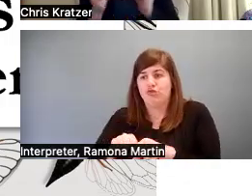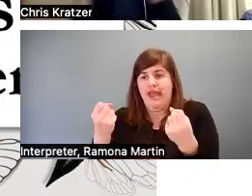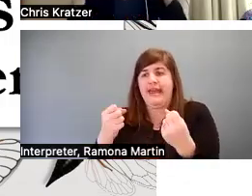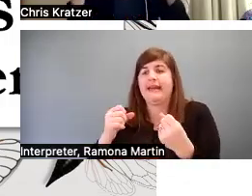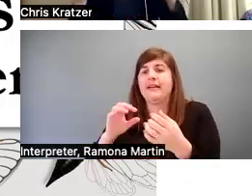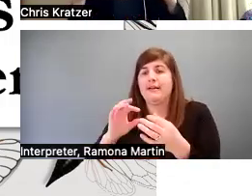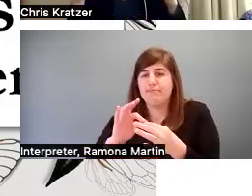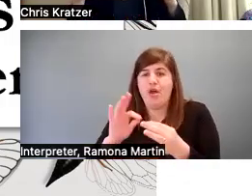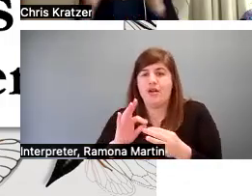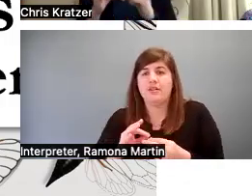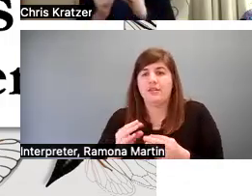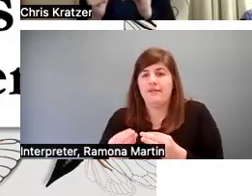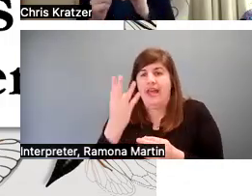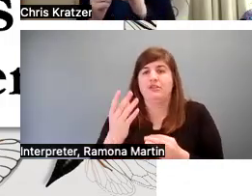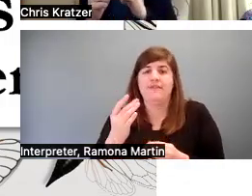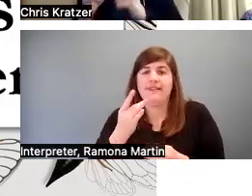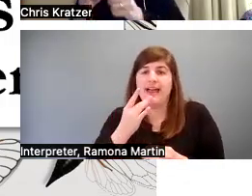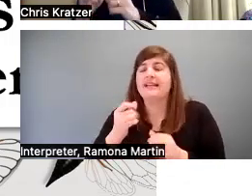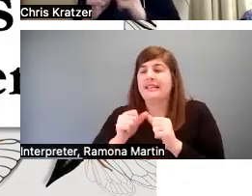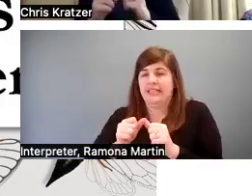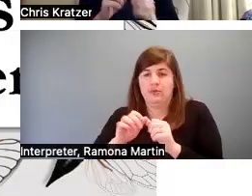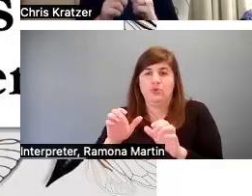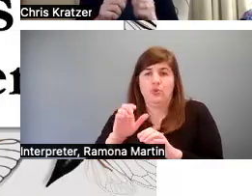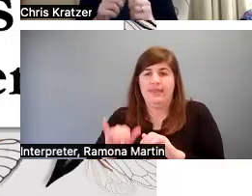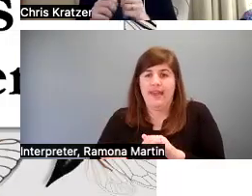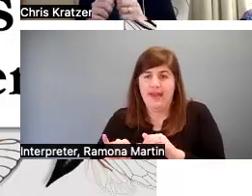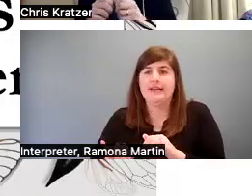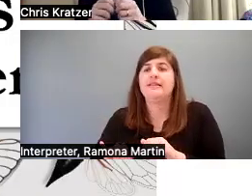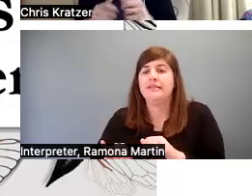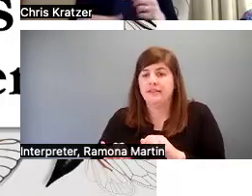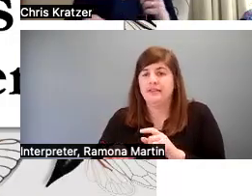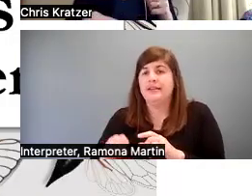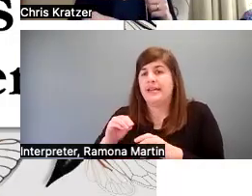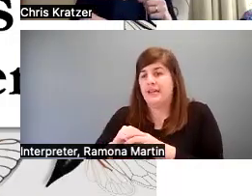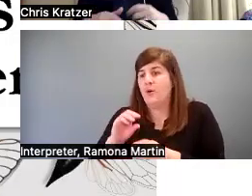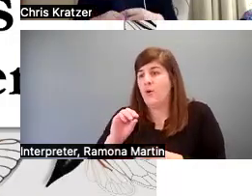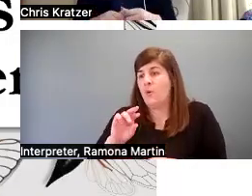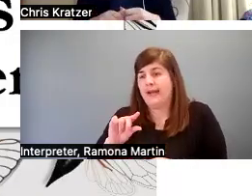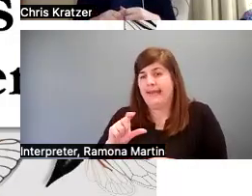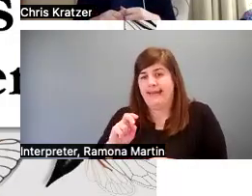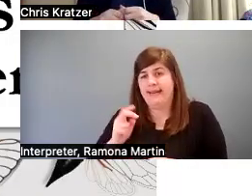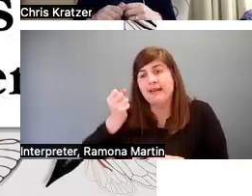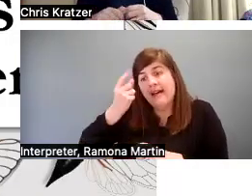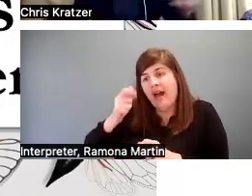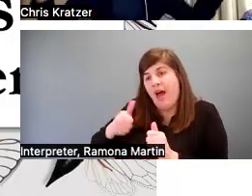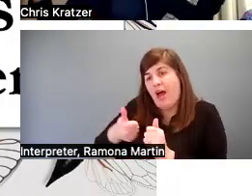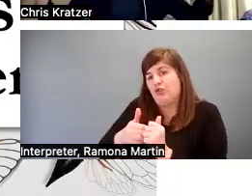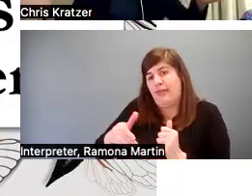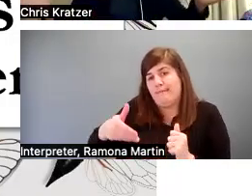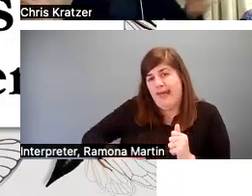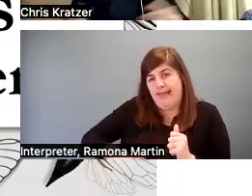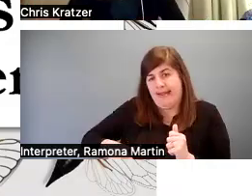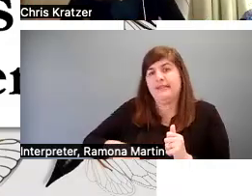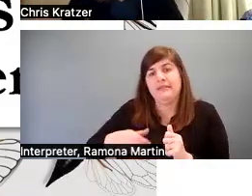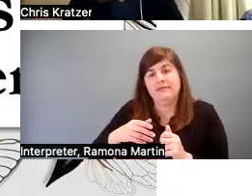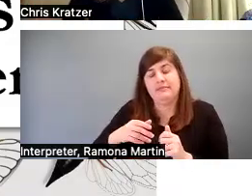and it produces a flash of light. And they keep doing that in a little organ they have underneath their belly to produce a sustained